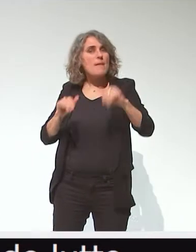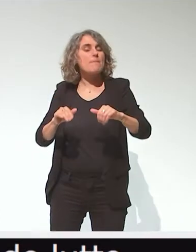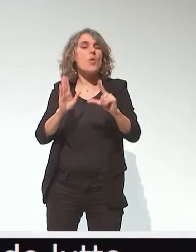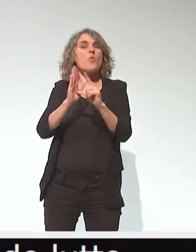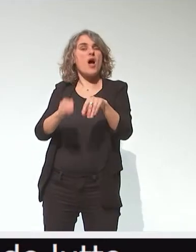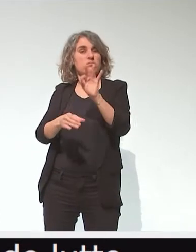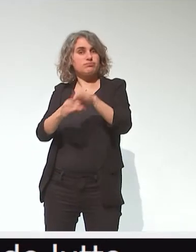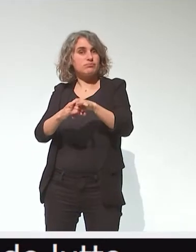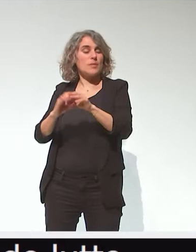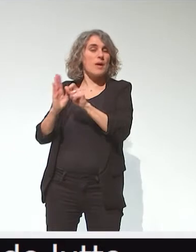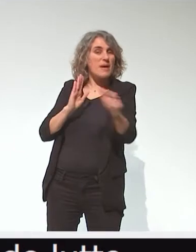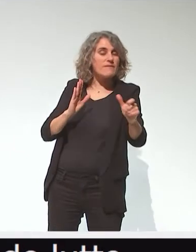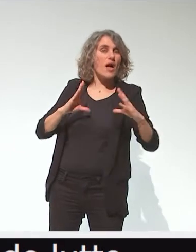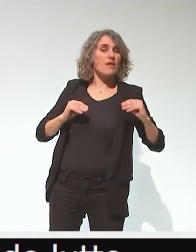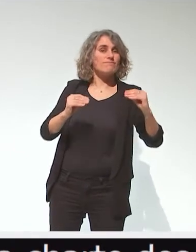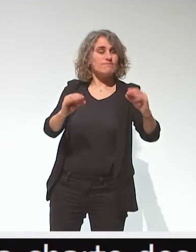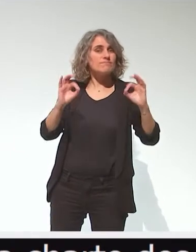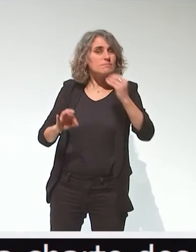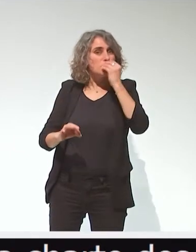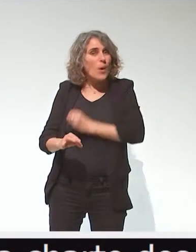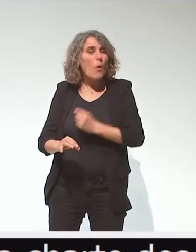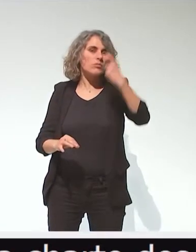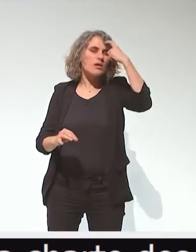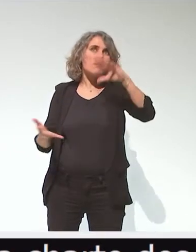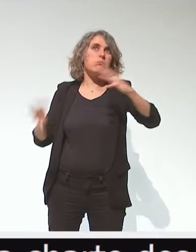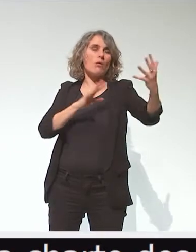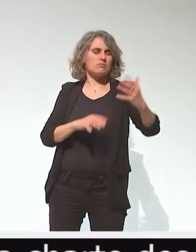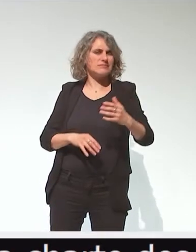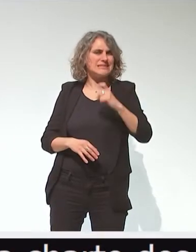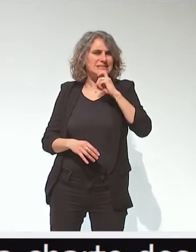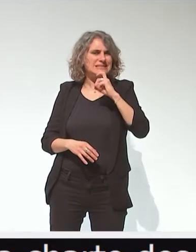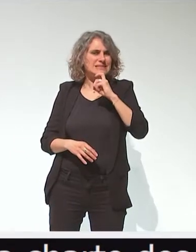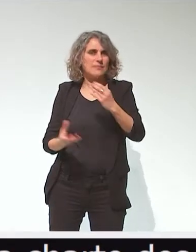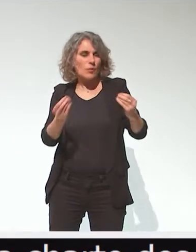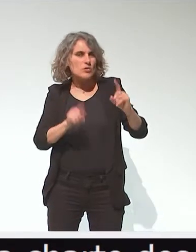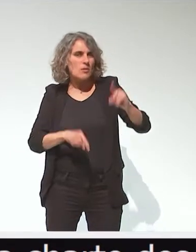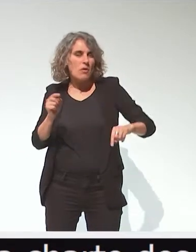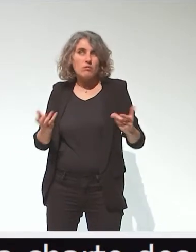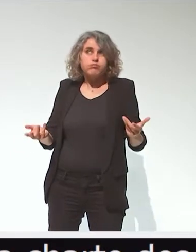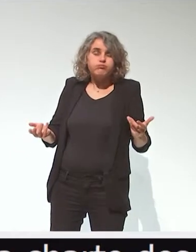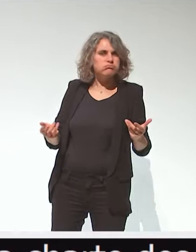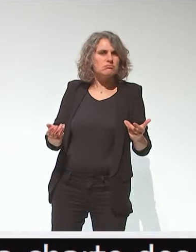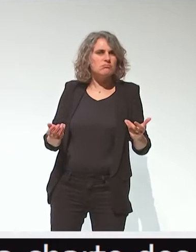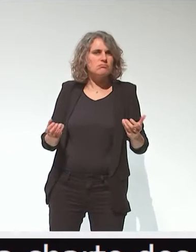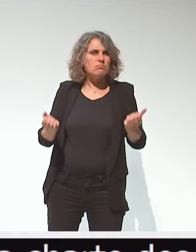some core principles of a human rights approach which could help us mark a much more efficient pathway towards